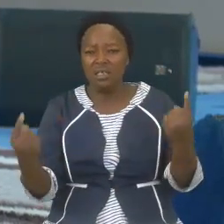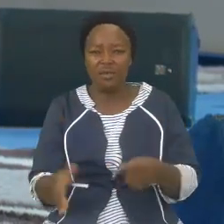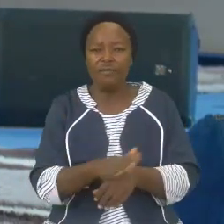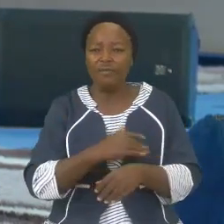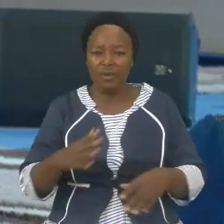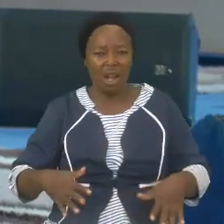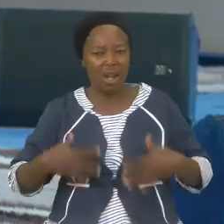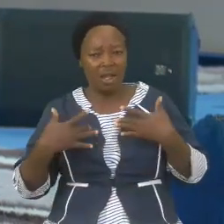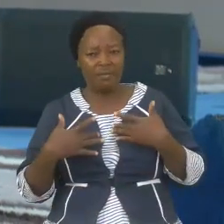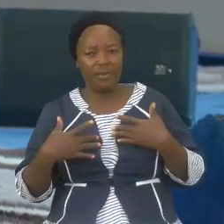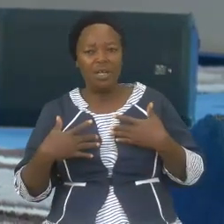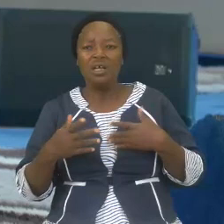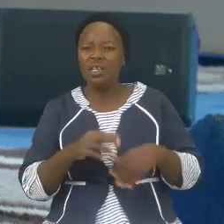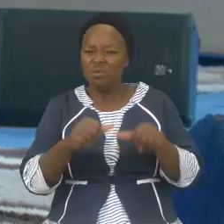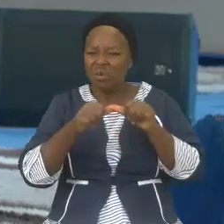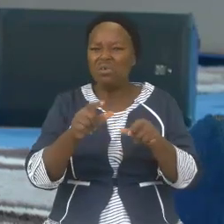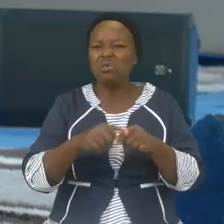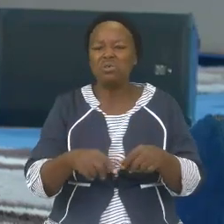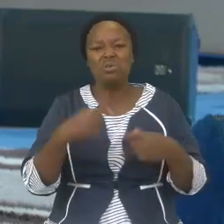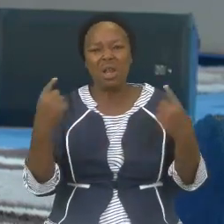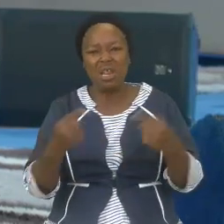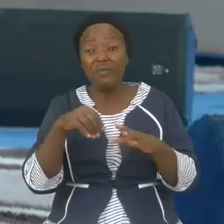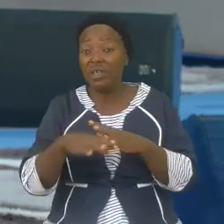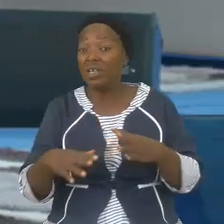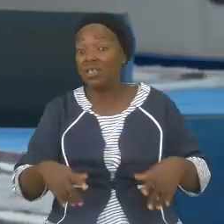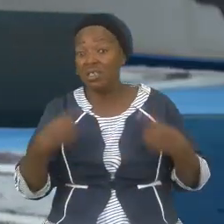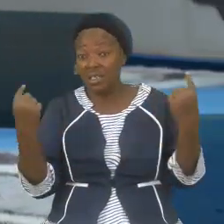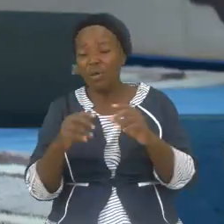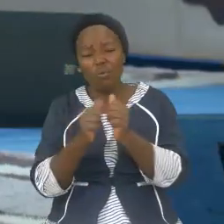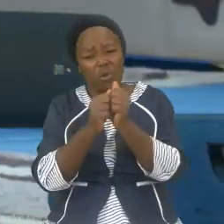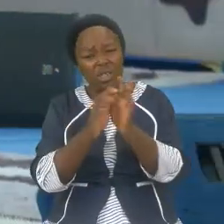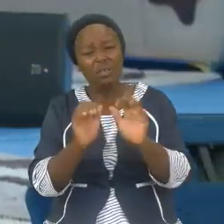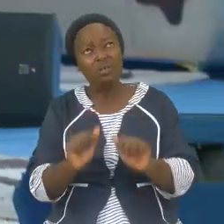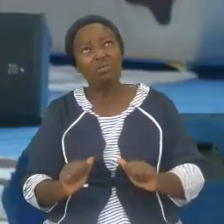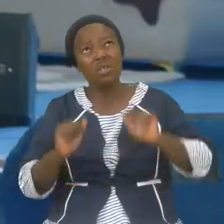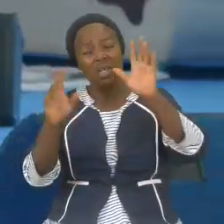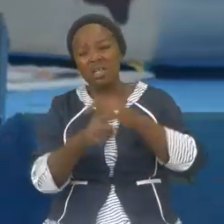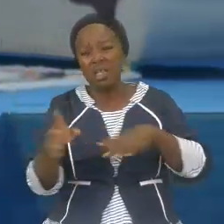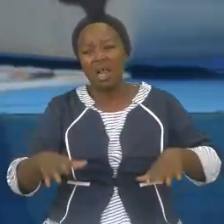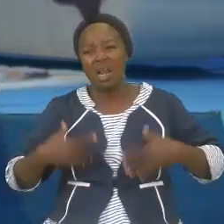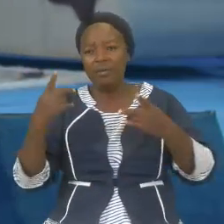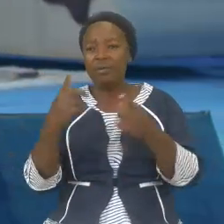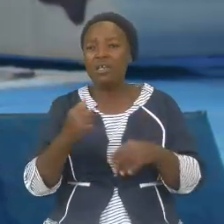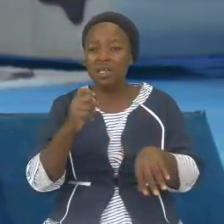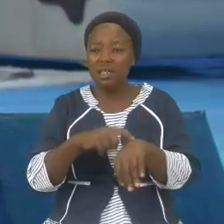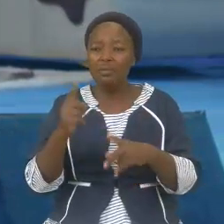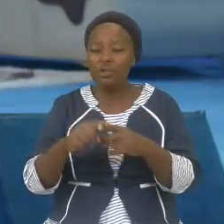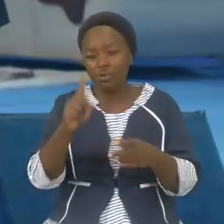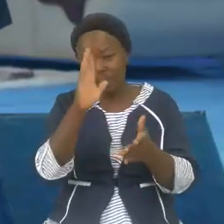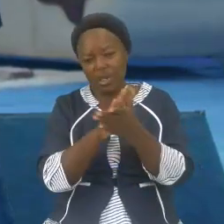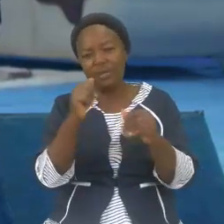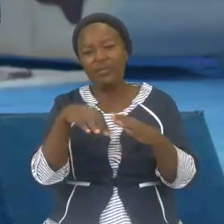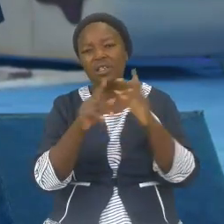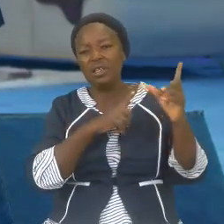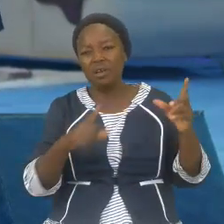they keep on living in sin without giving themselves the chance to believe in the Lord, they